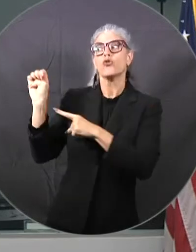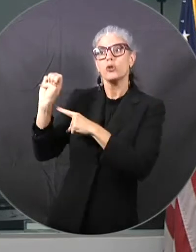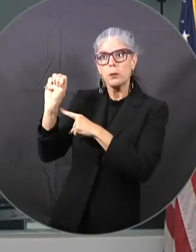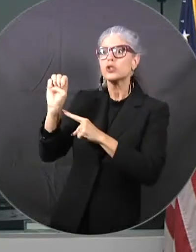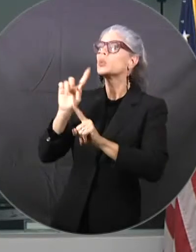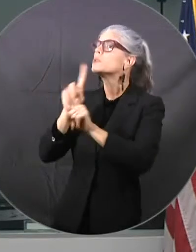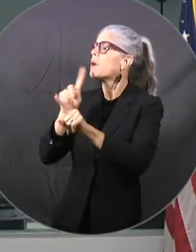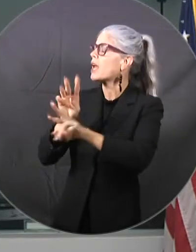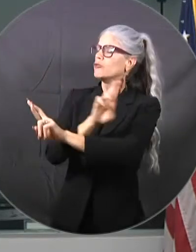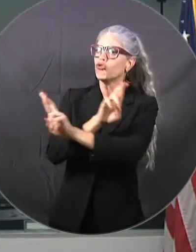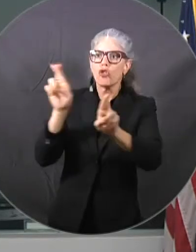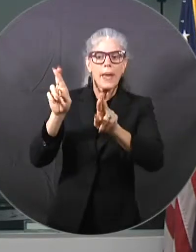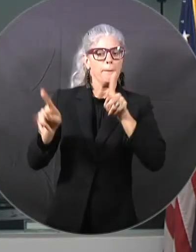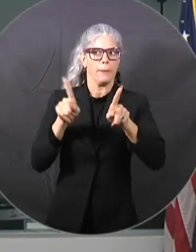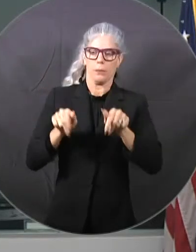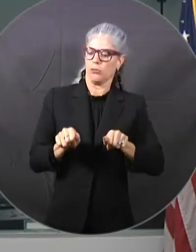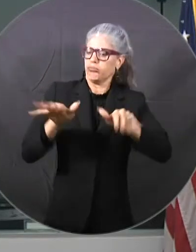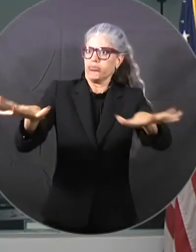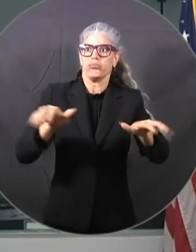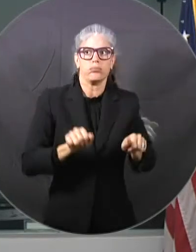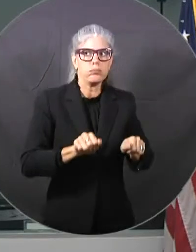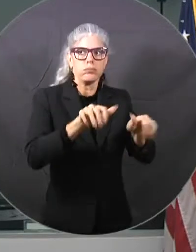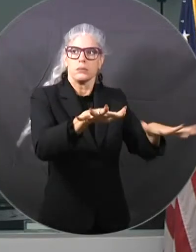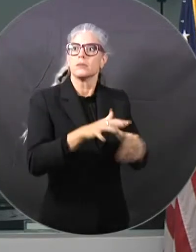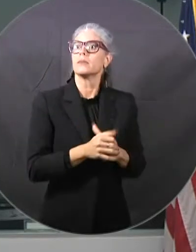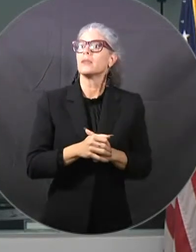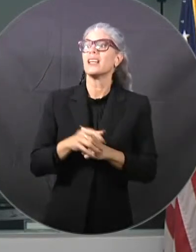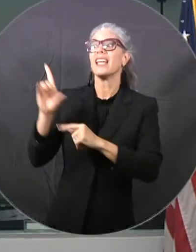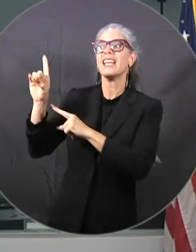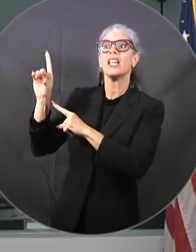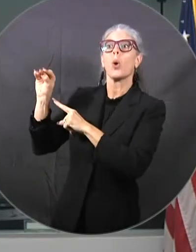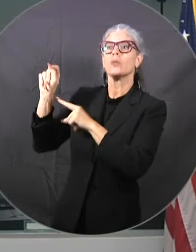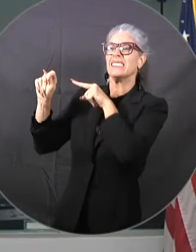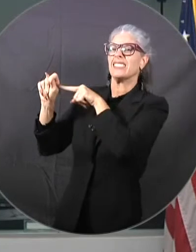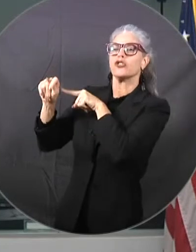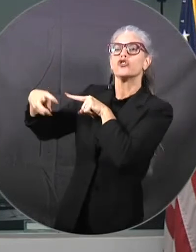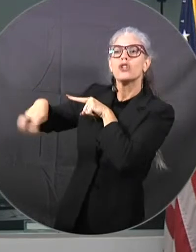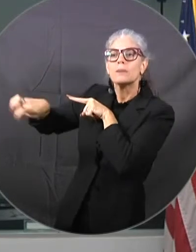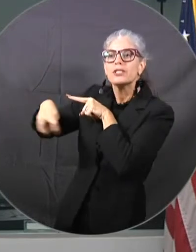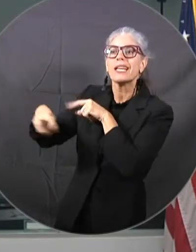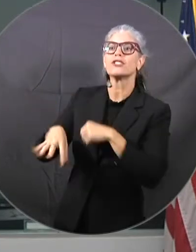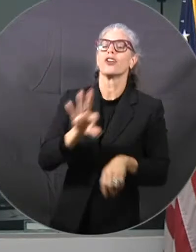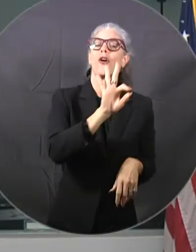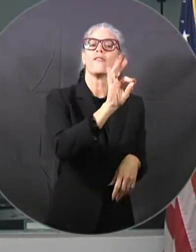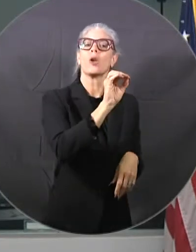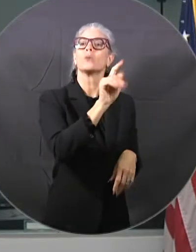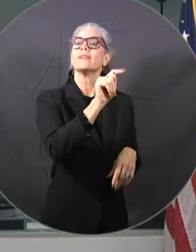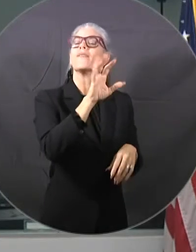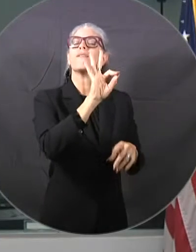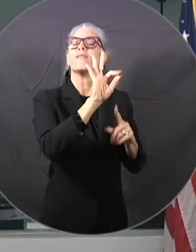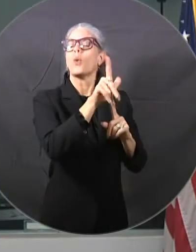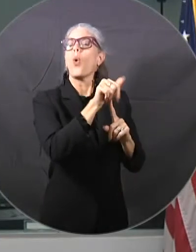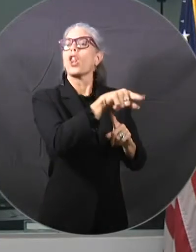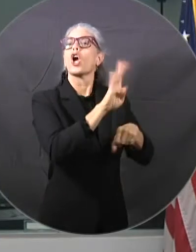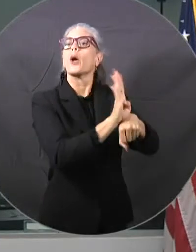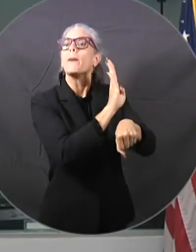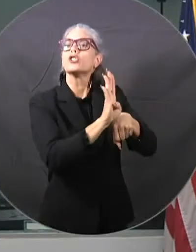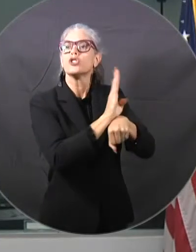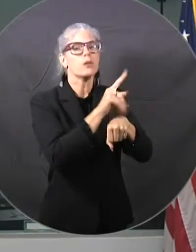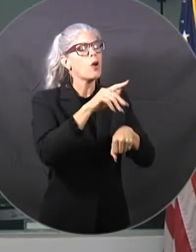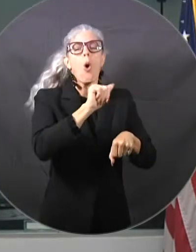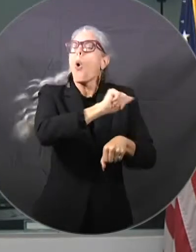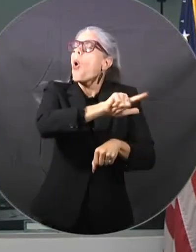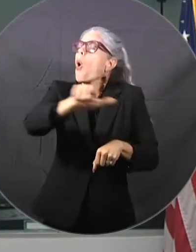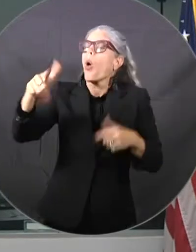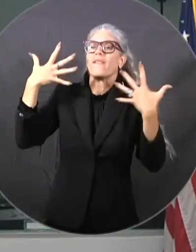of Economic Opportunity, or Florida Commerce now, all the way over to Department of Education. Everybody is involved in this. Every state agency